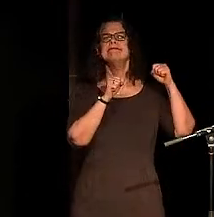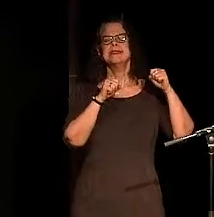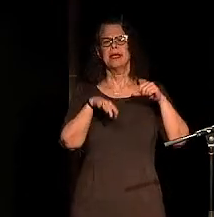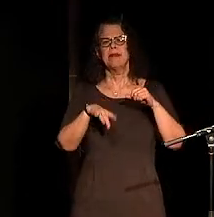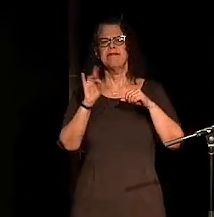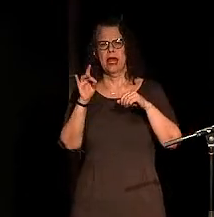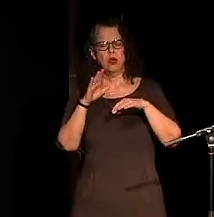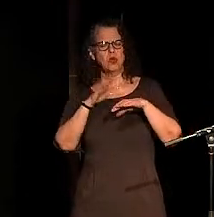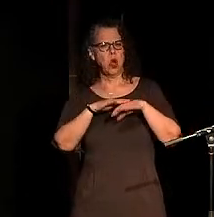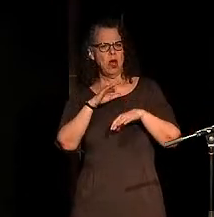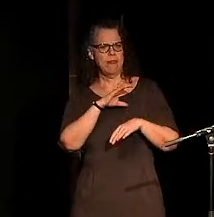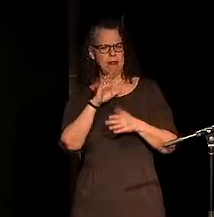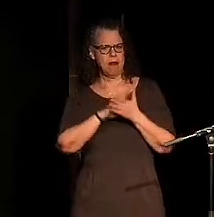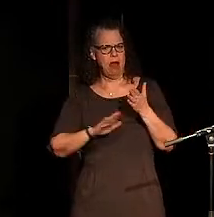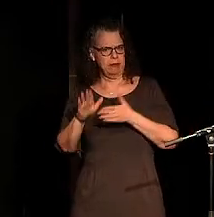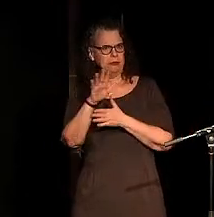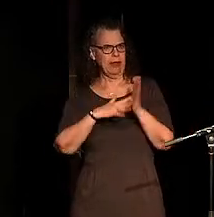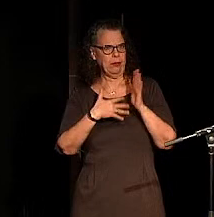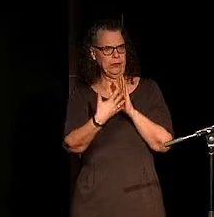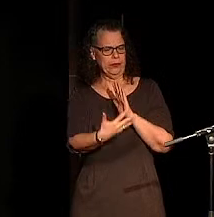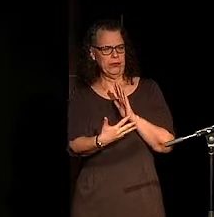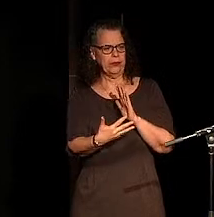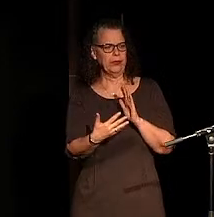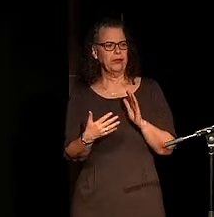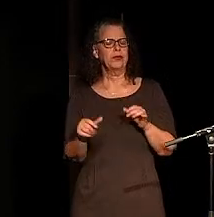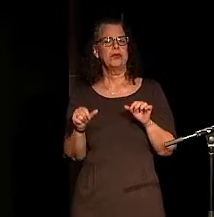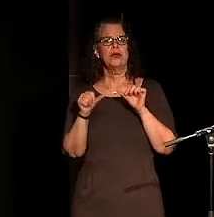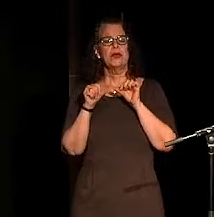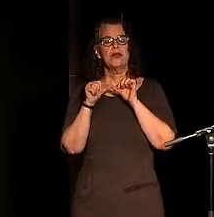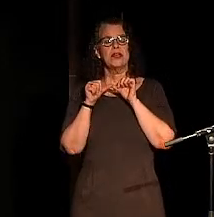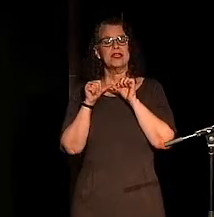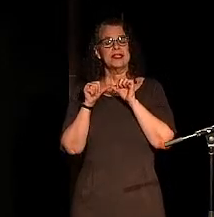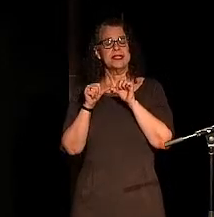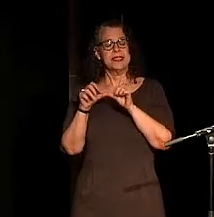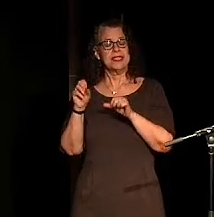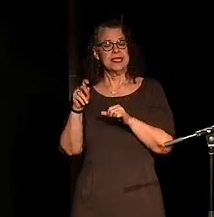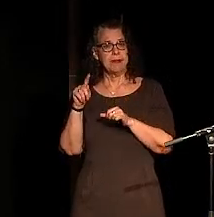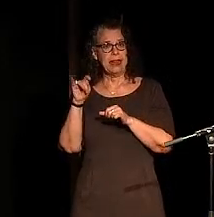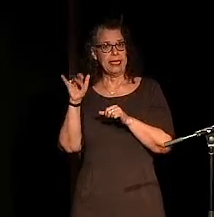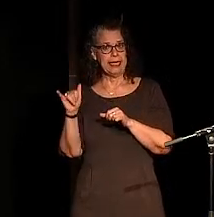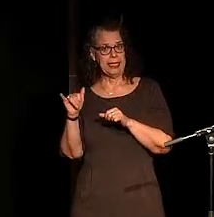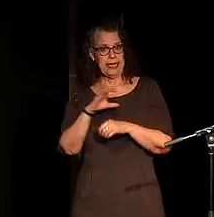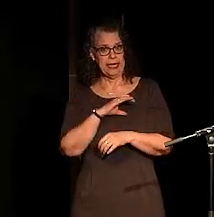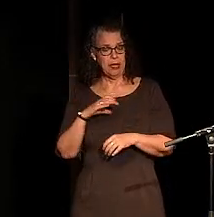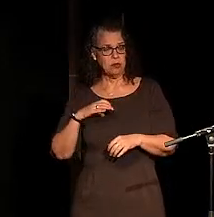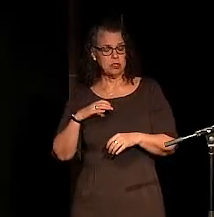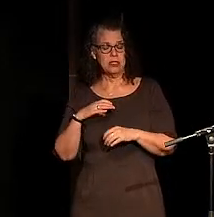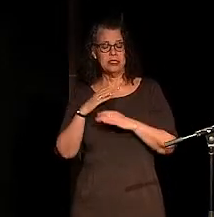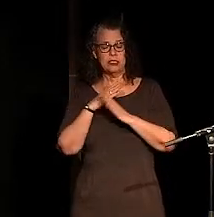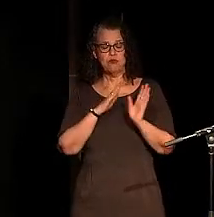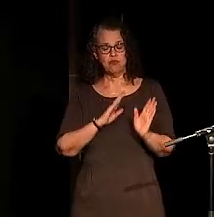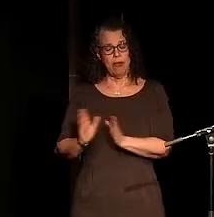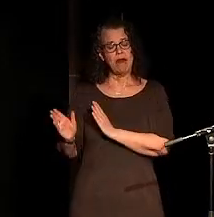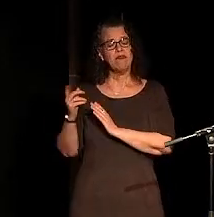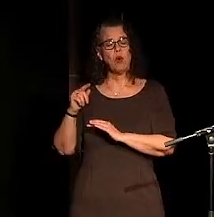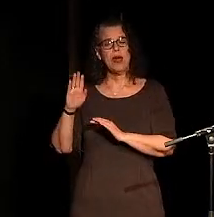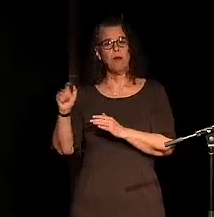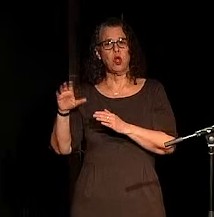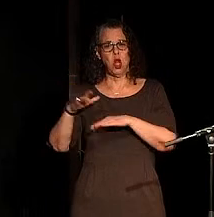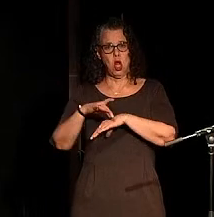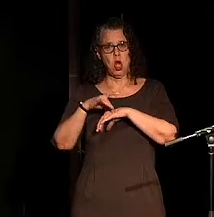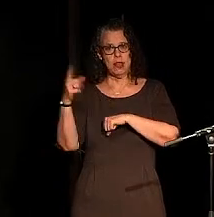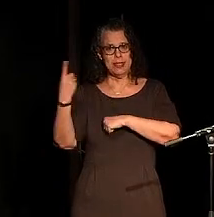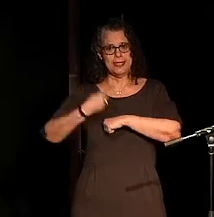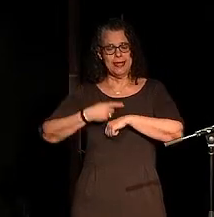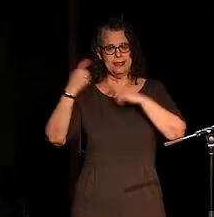the campus calendar. The Sustainability Council is preparing for an April Earth Day celebration. Please check